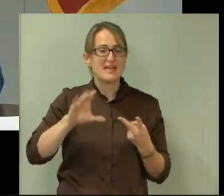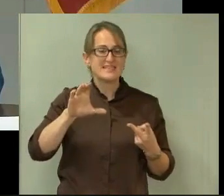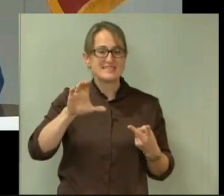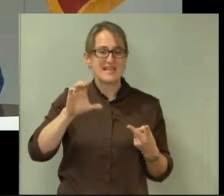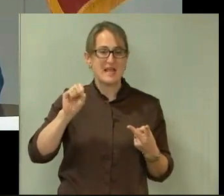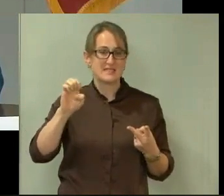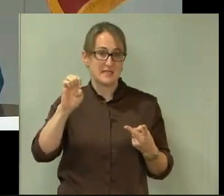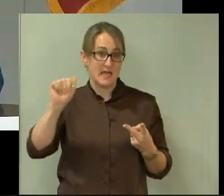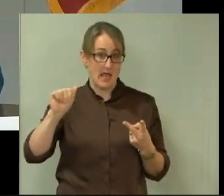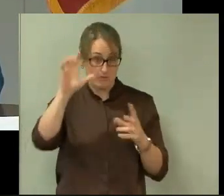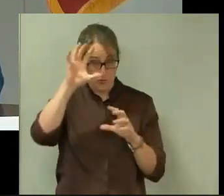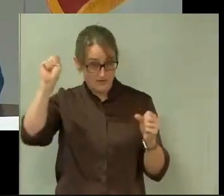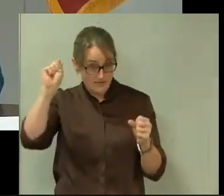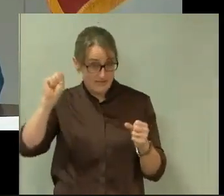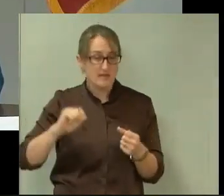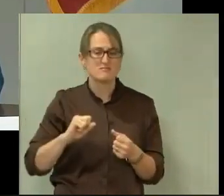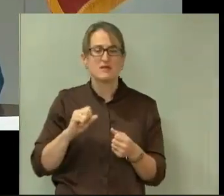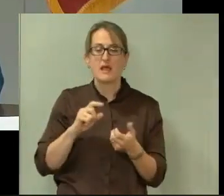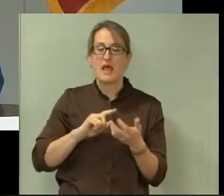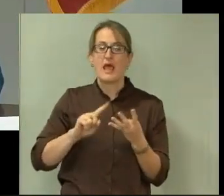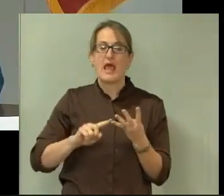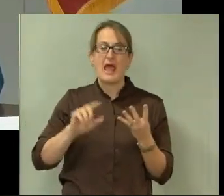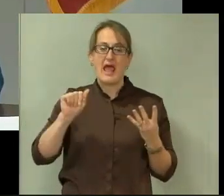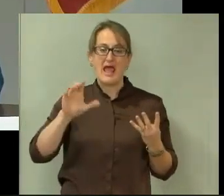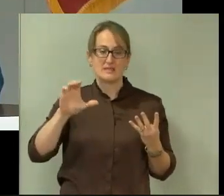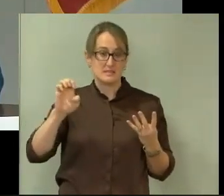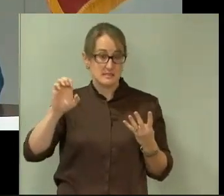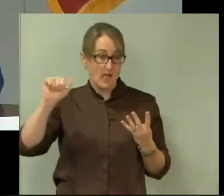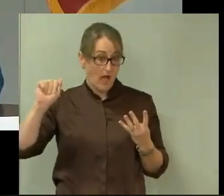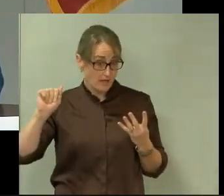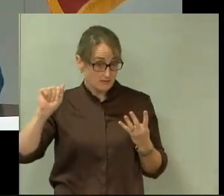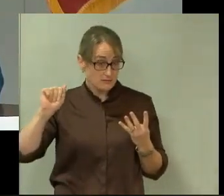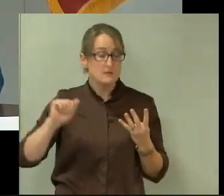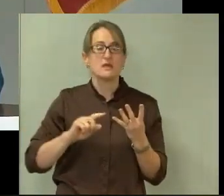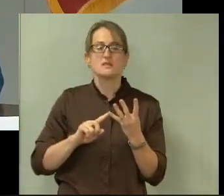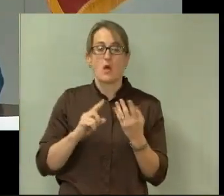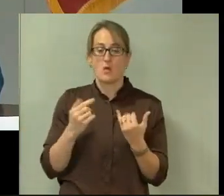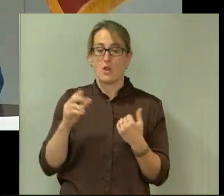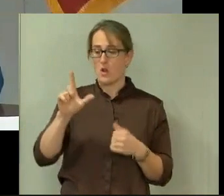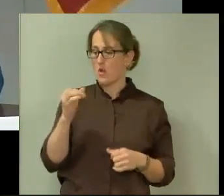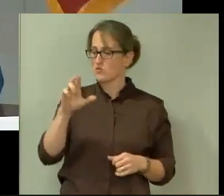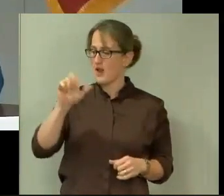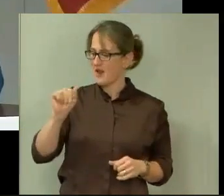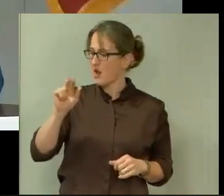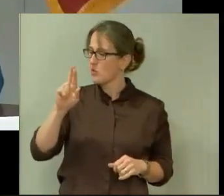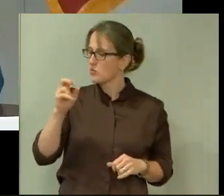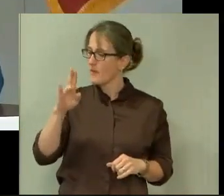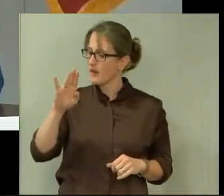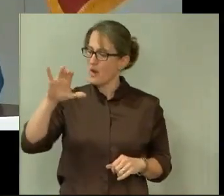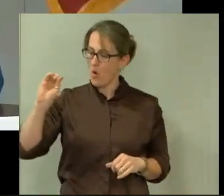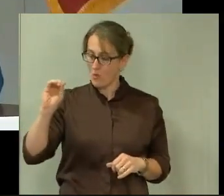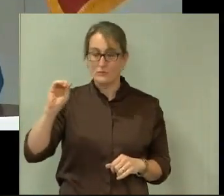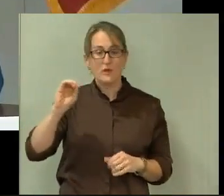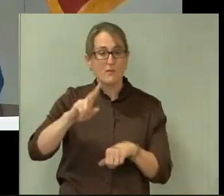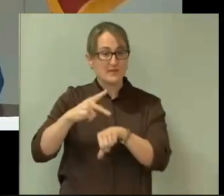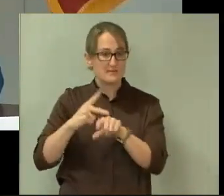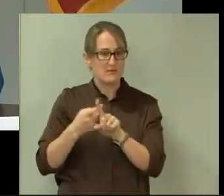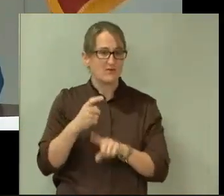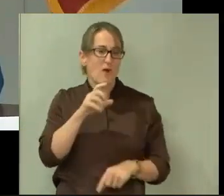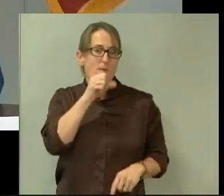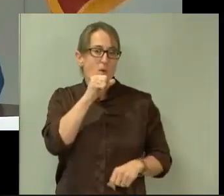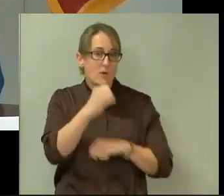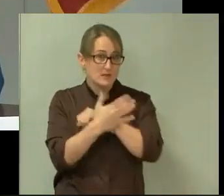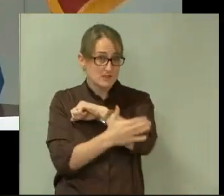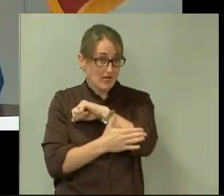CSEA president. We've also worked with AXA and CESESA, so joining us today is Lorena Rubio, a principal from Orange County, and